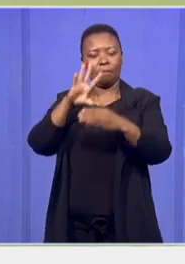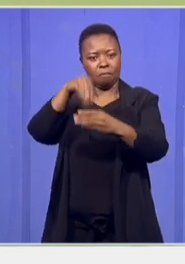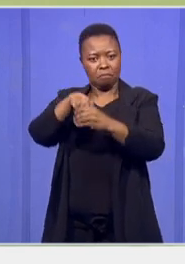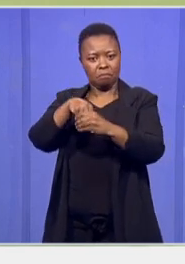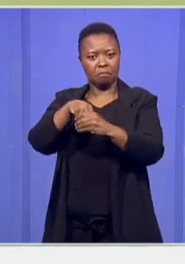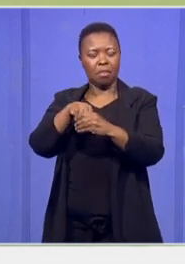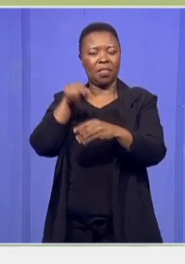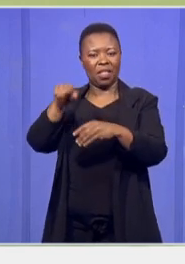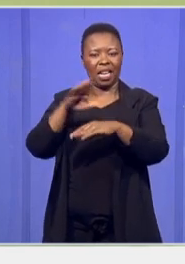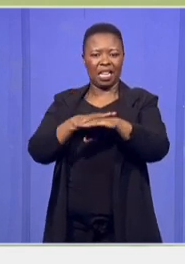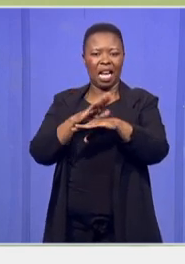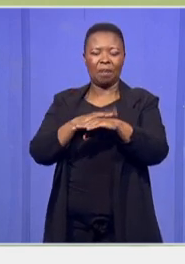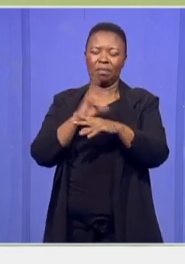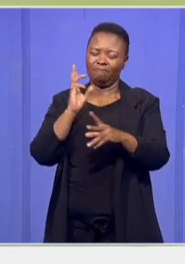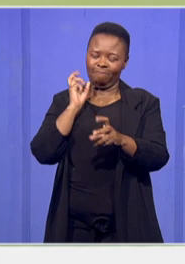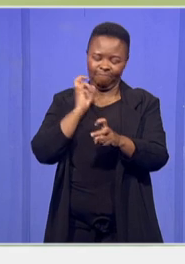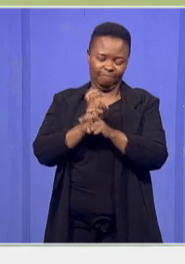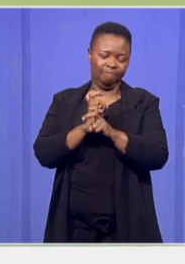to take.